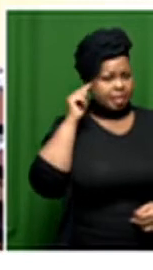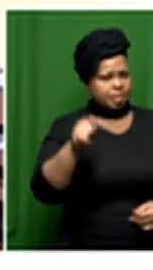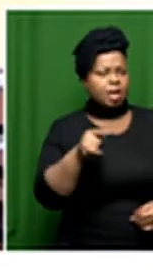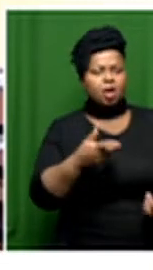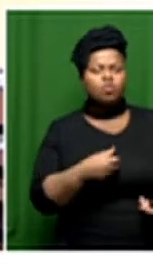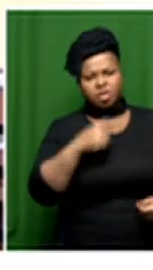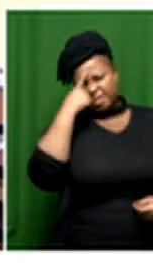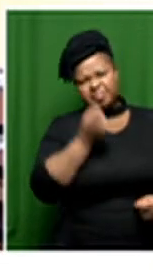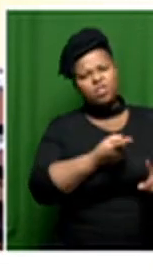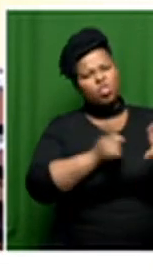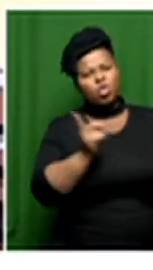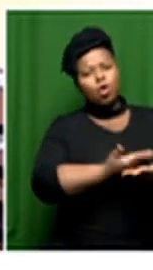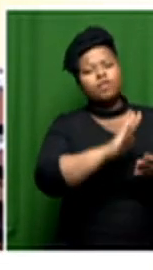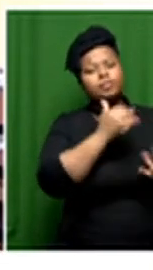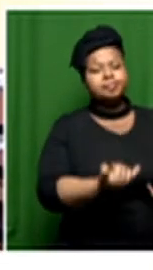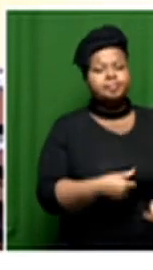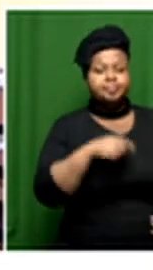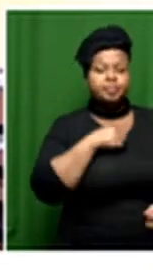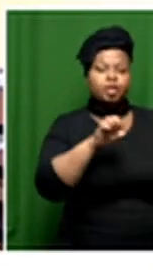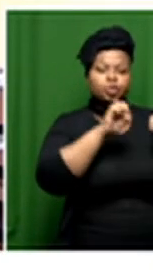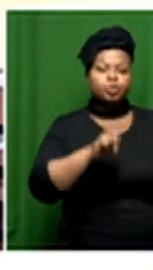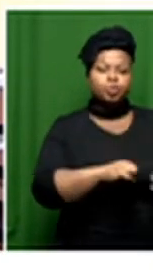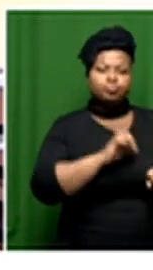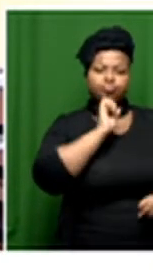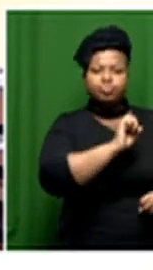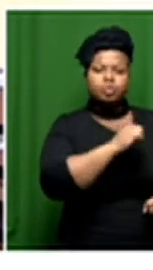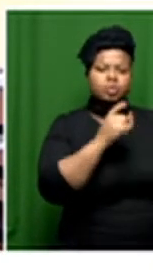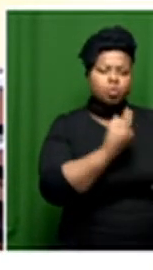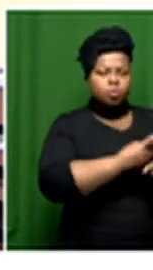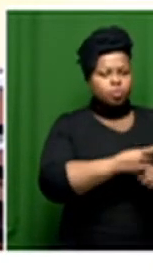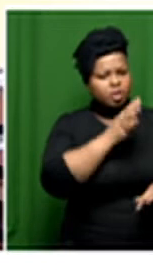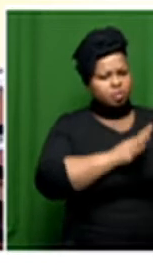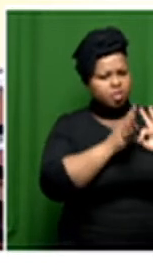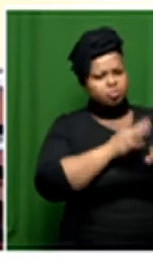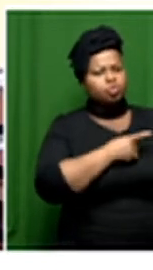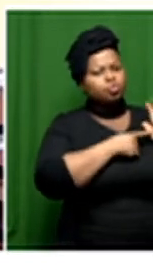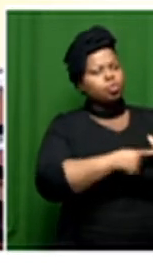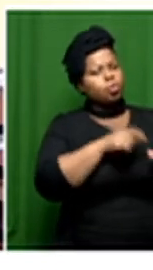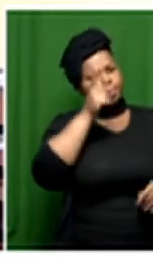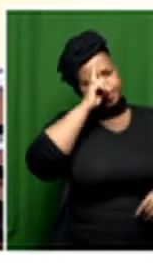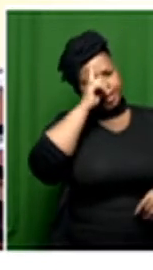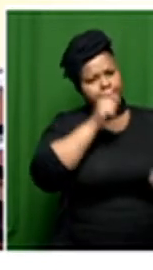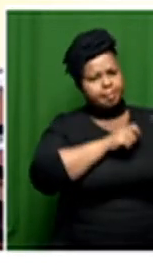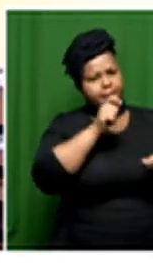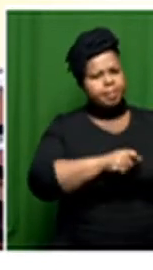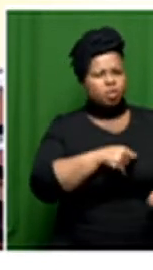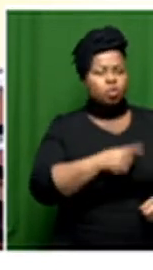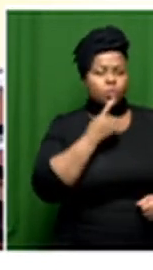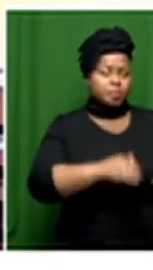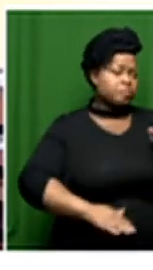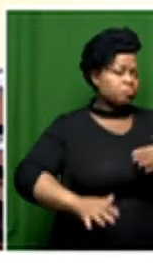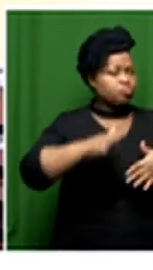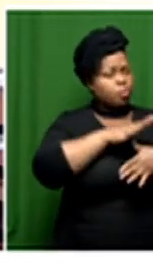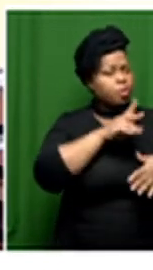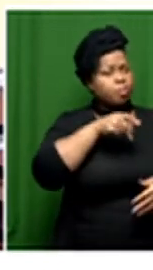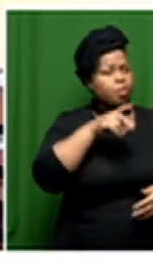break those stereotypes. Let's talk about your studio and how it sort of strives to highlight people of color and becoming one of the most prominent